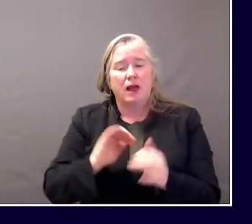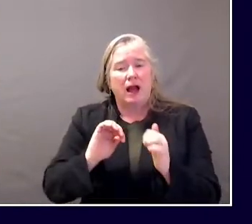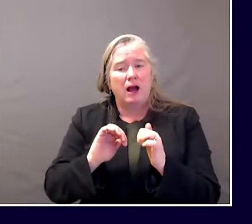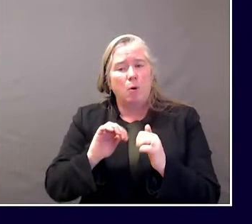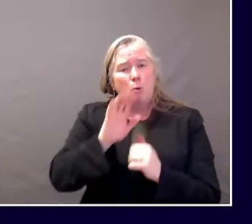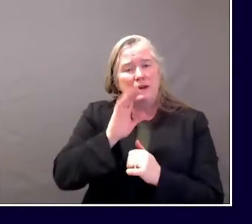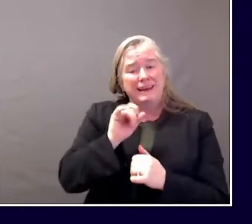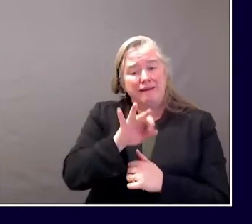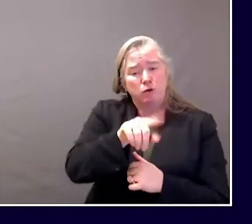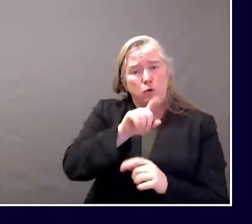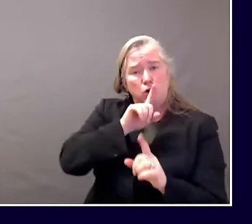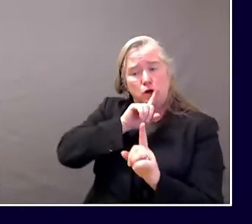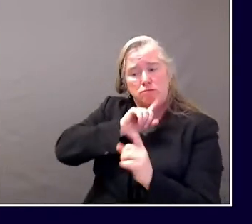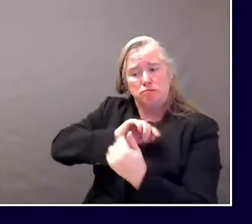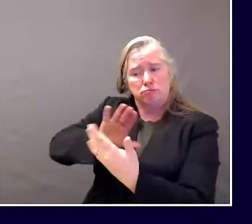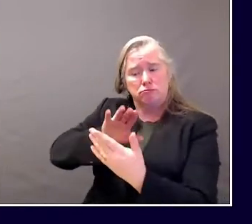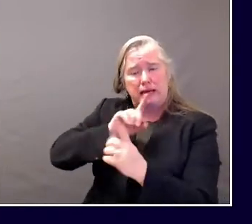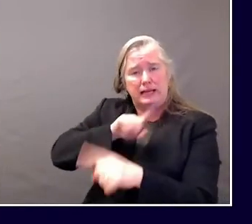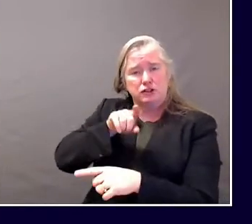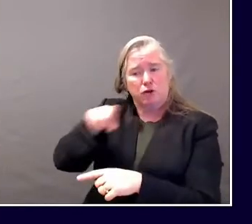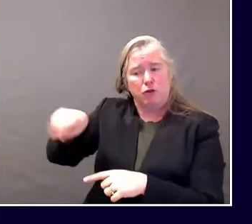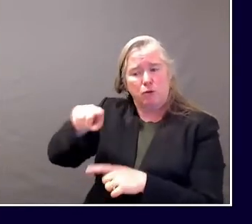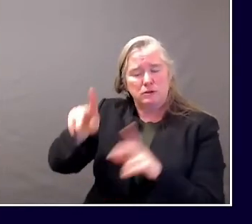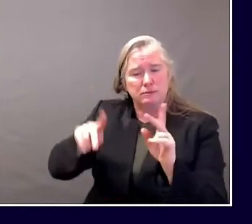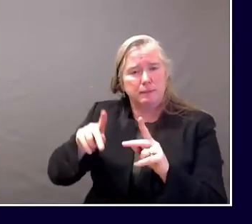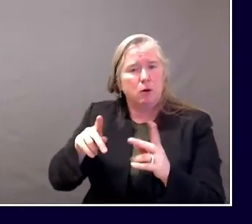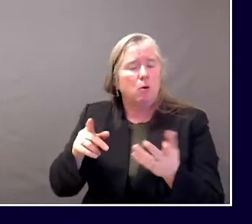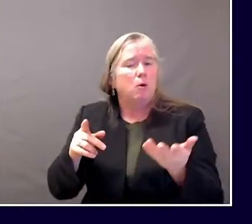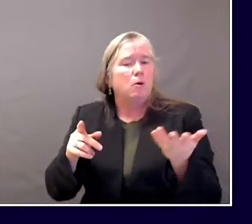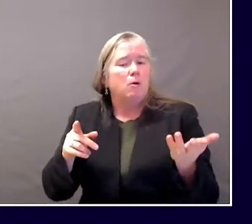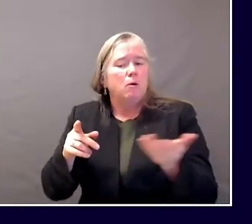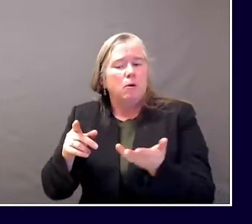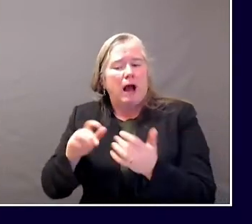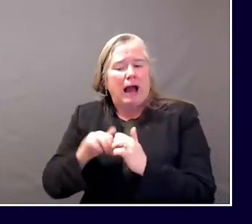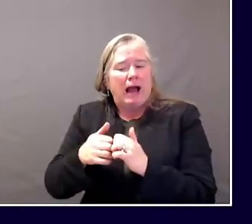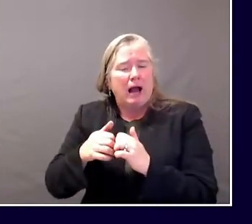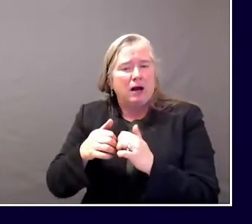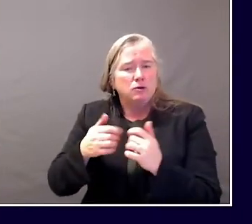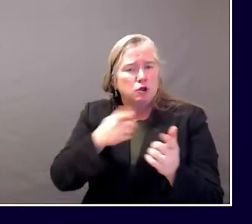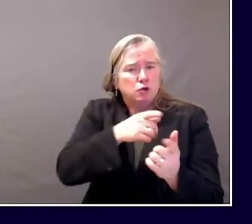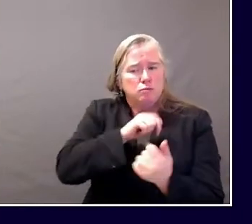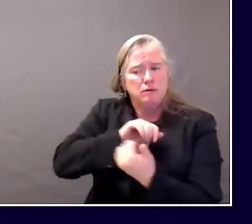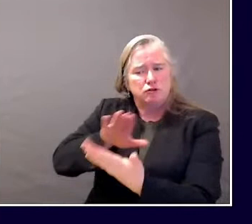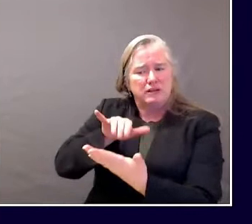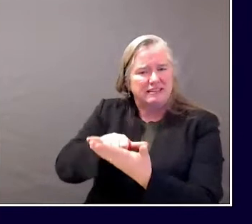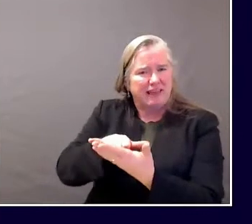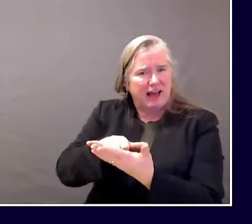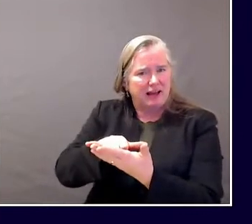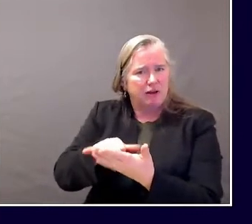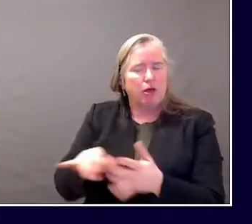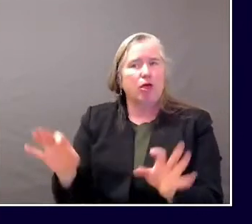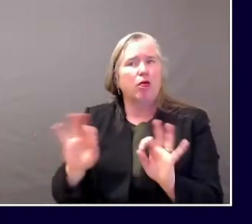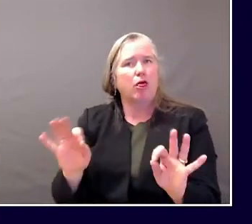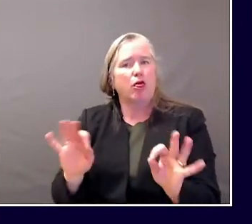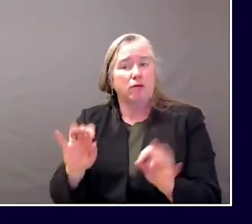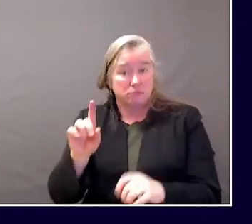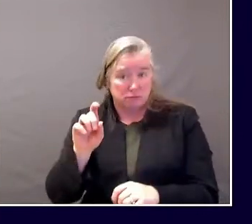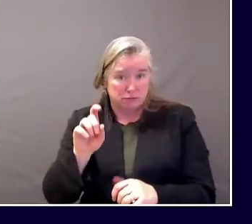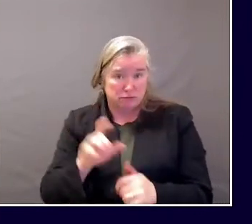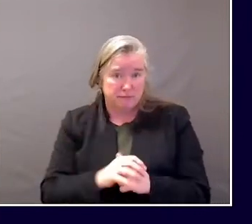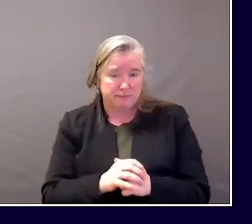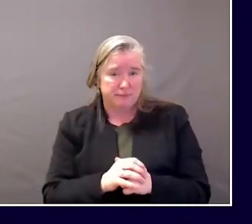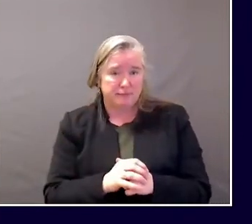that we're seeing aren't enough of a wake-up call, what could be a wake-up call for these people? Well, I think